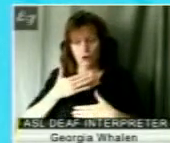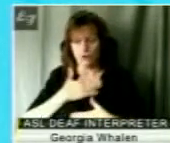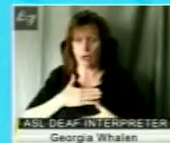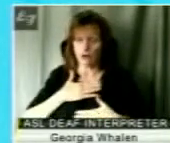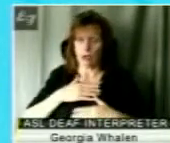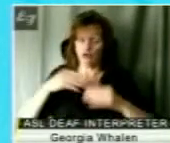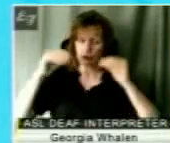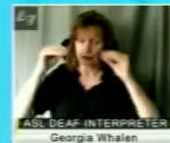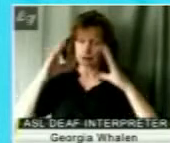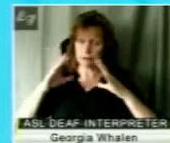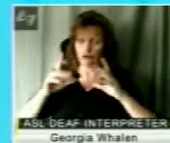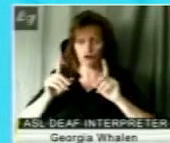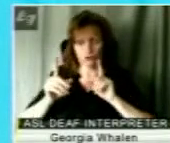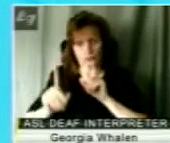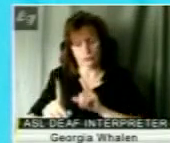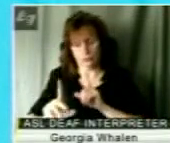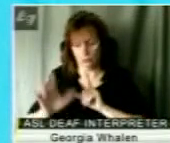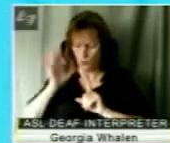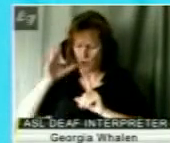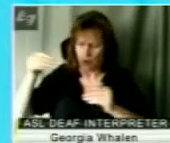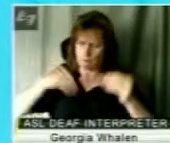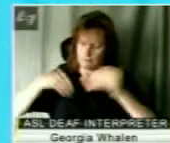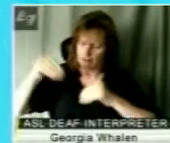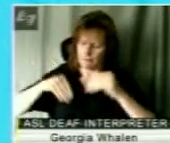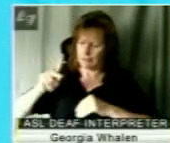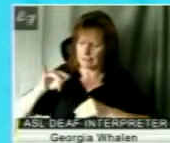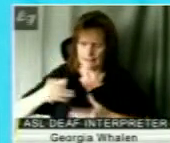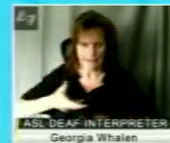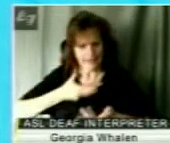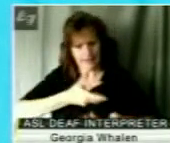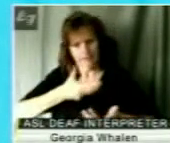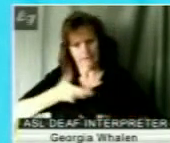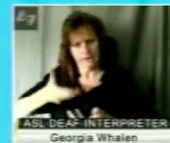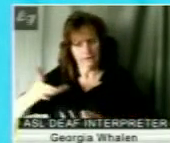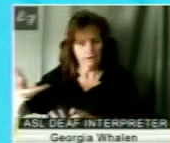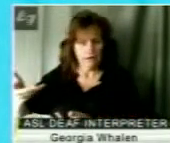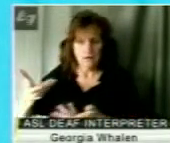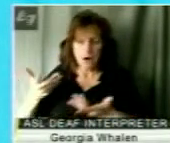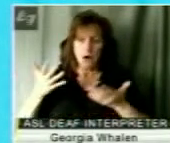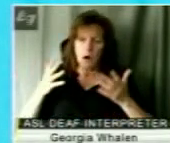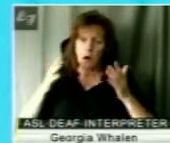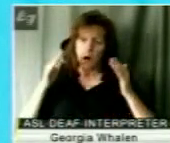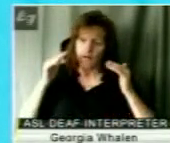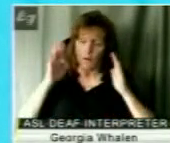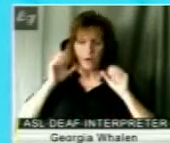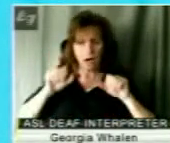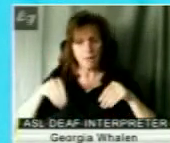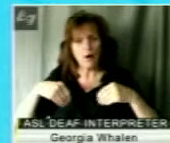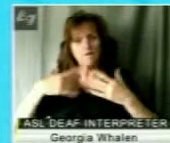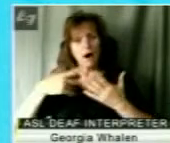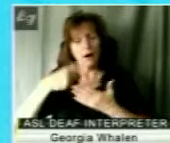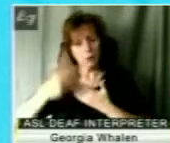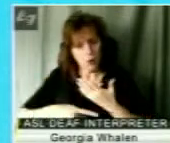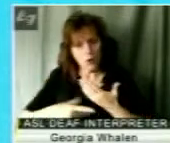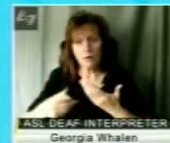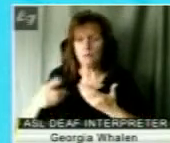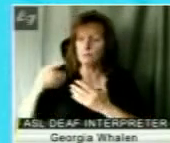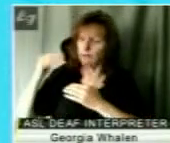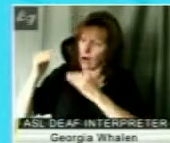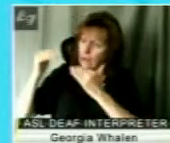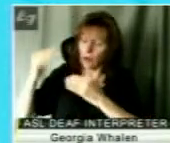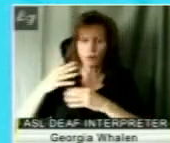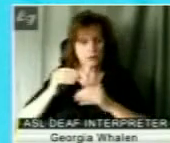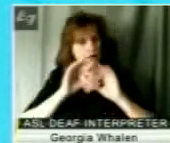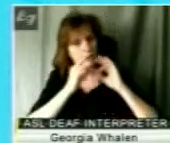are very much looking forward to and hoping that we'll be able to provide some programming to both adults and families in